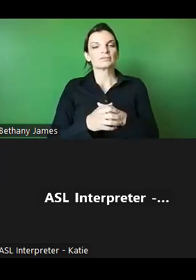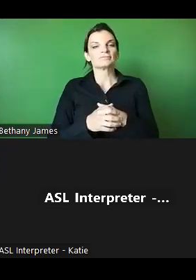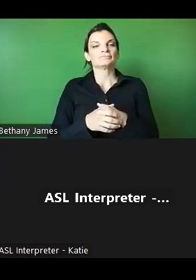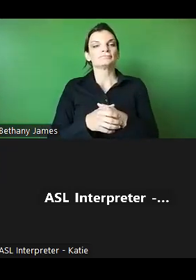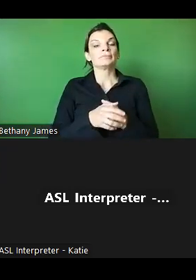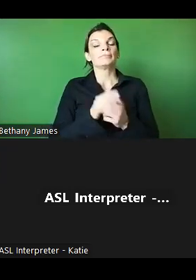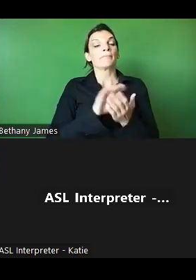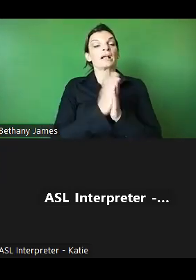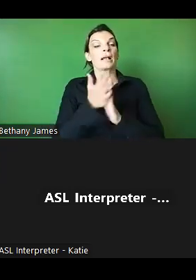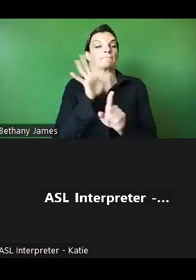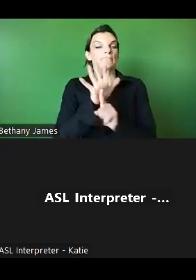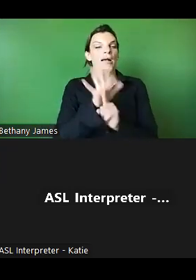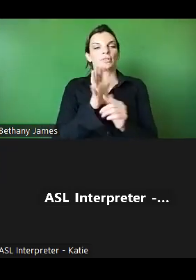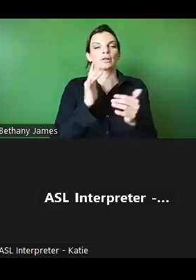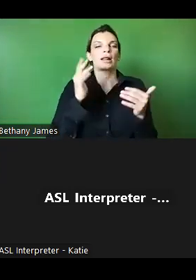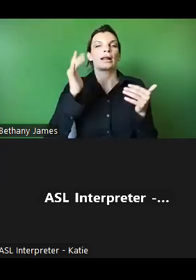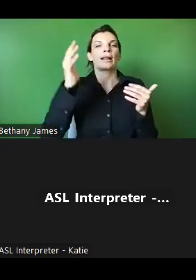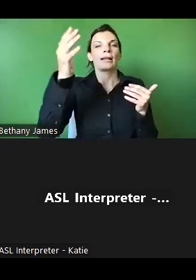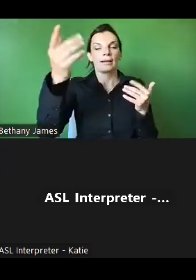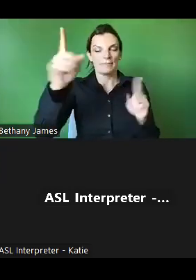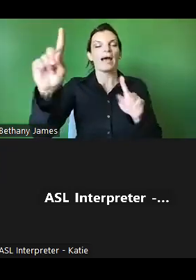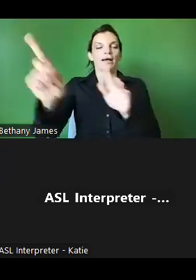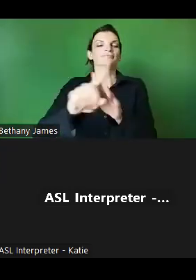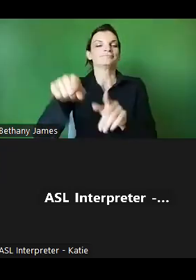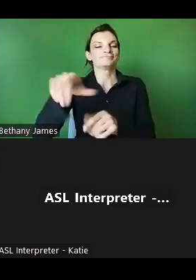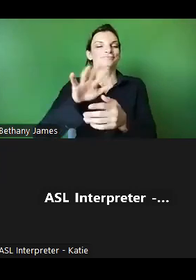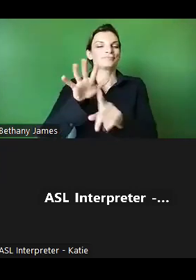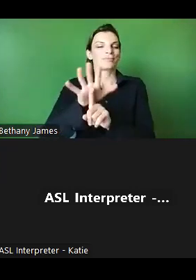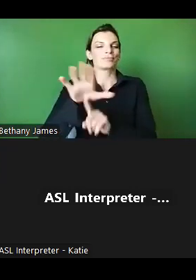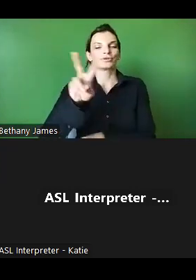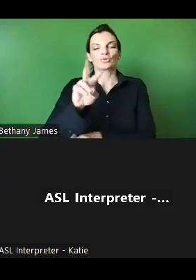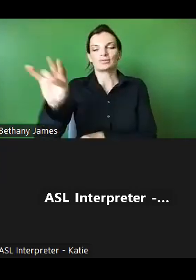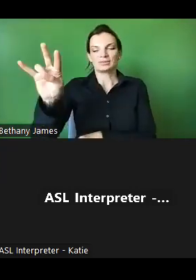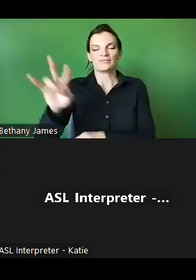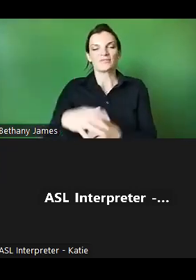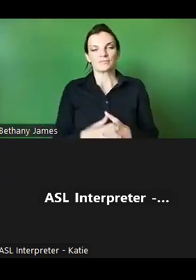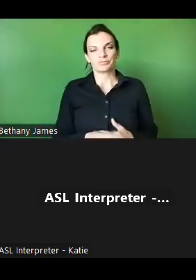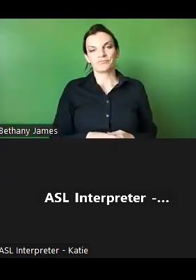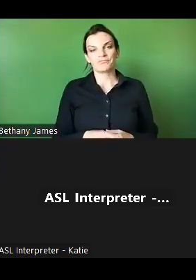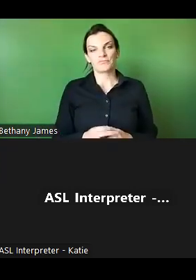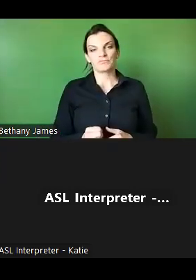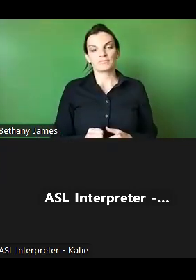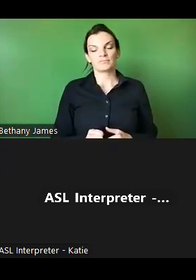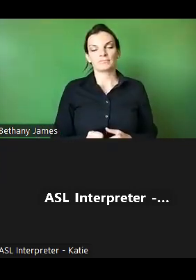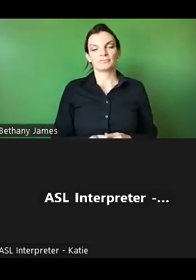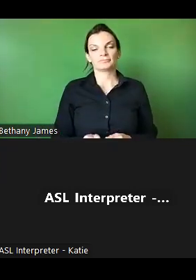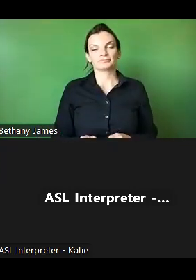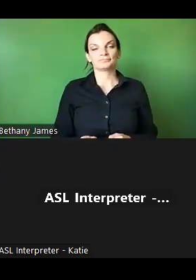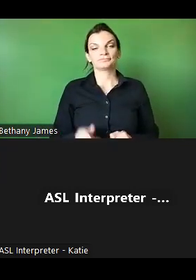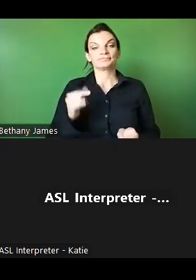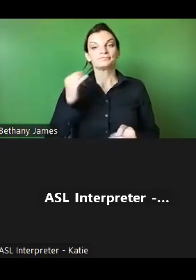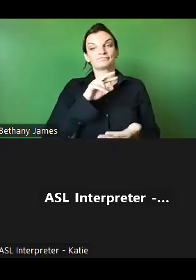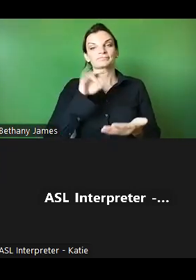until 2007. And if you read descriptions of the concept,